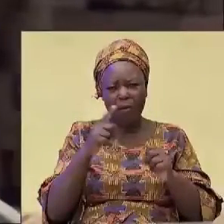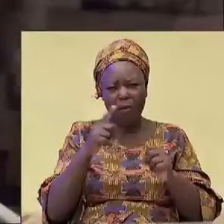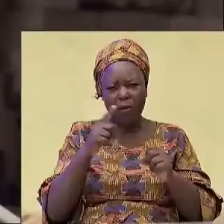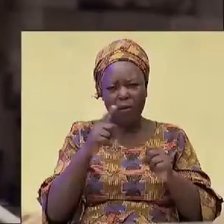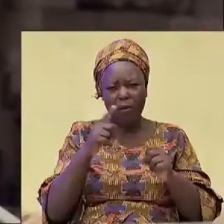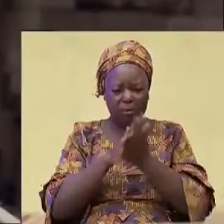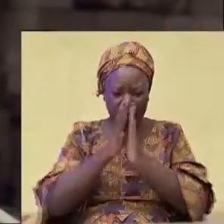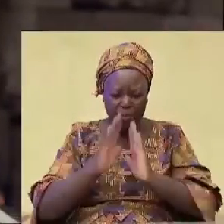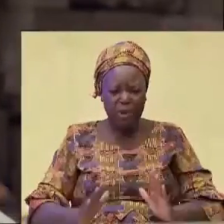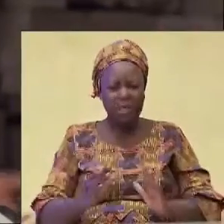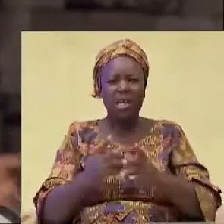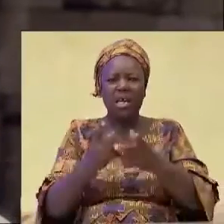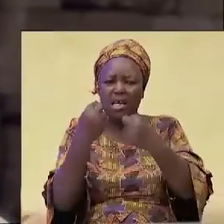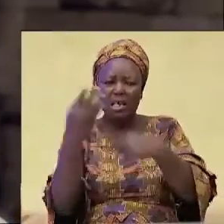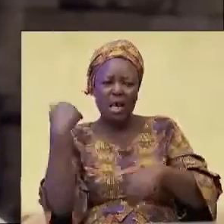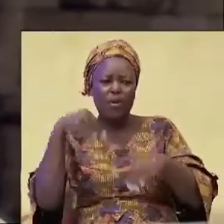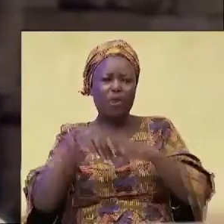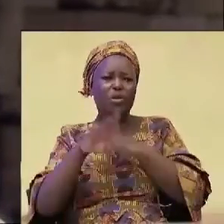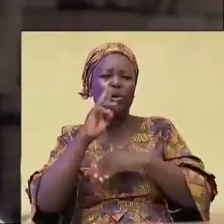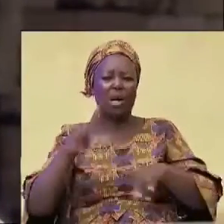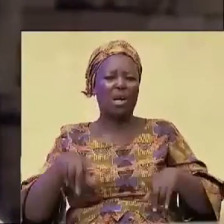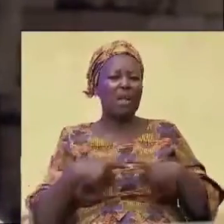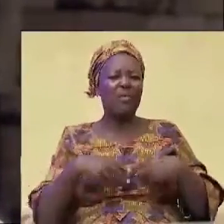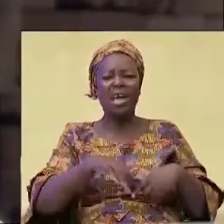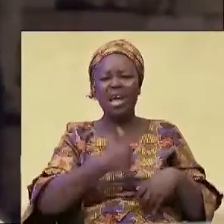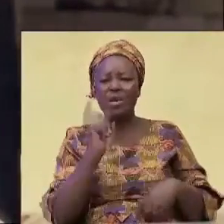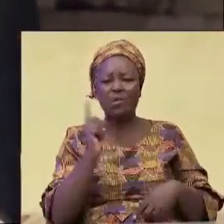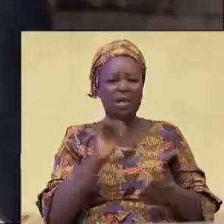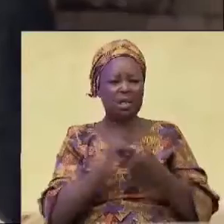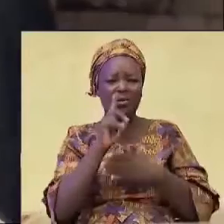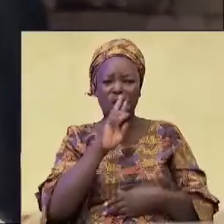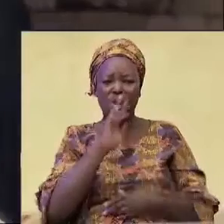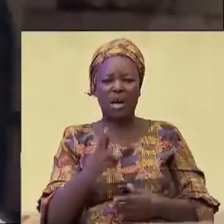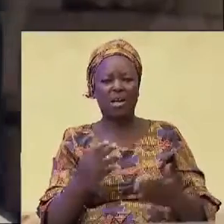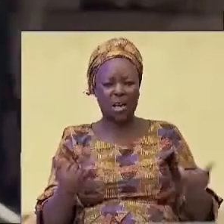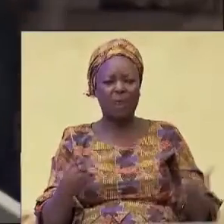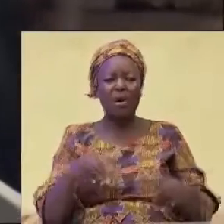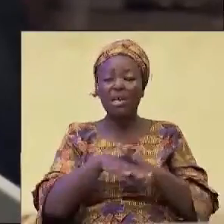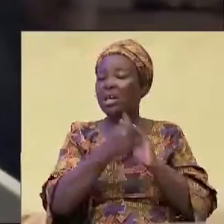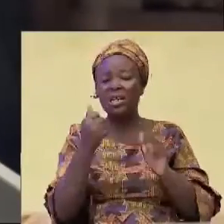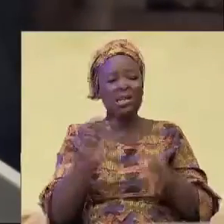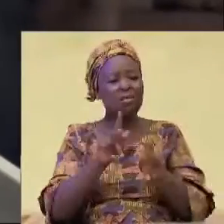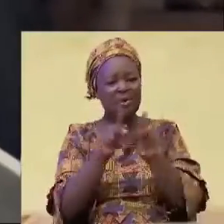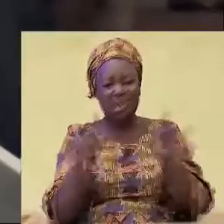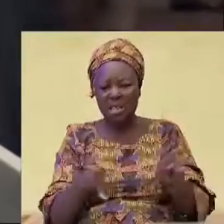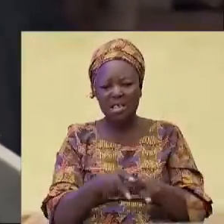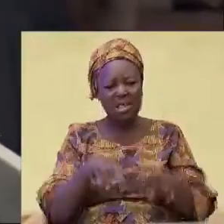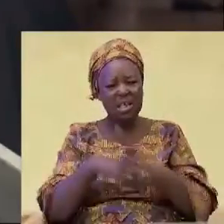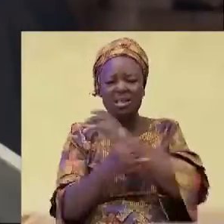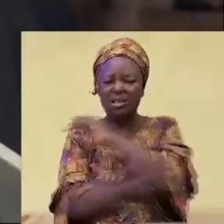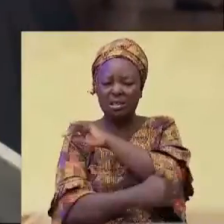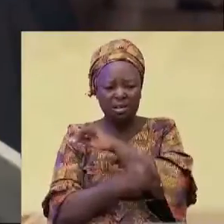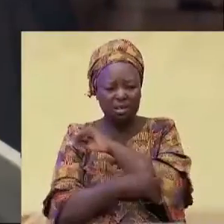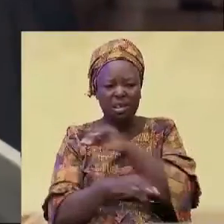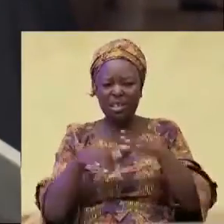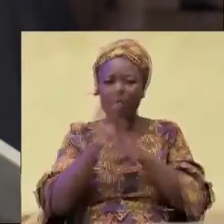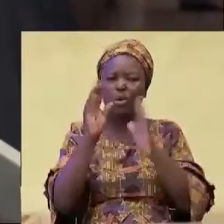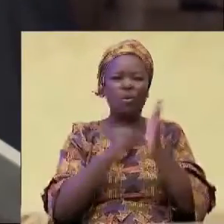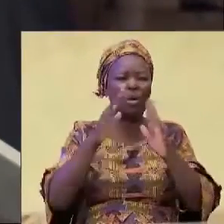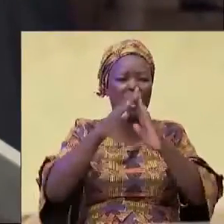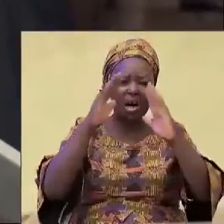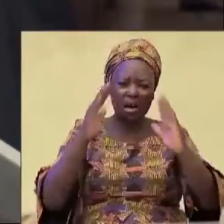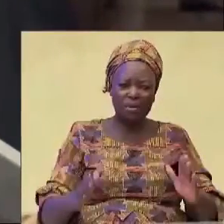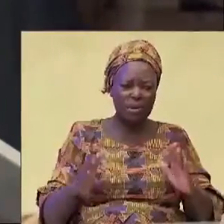brings peace walked in her life. Anywhere you are, in any congregation, in any